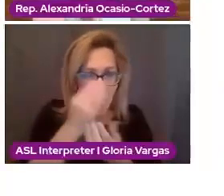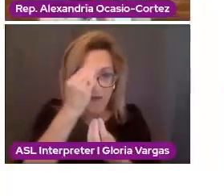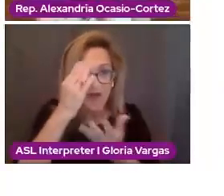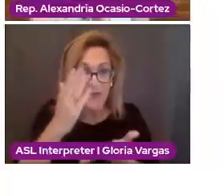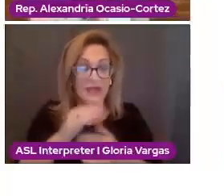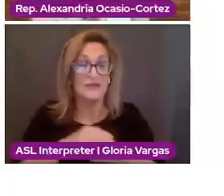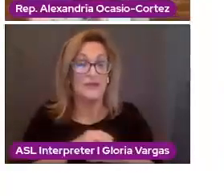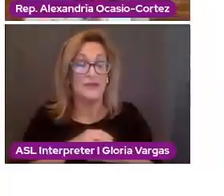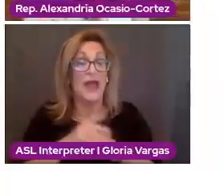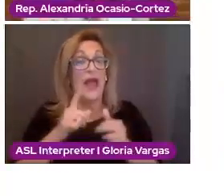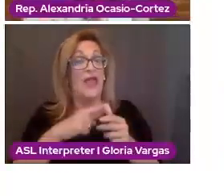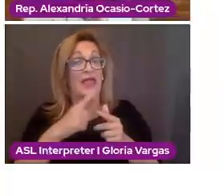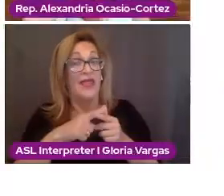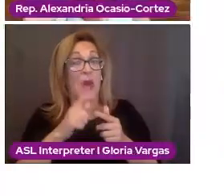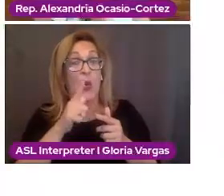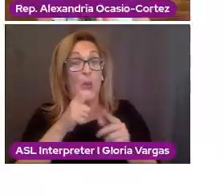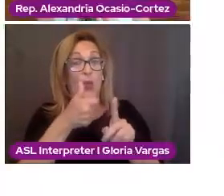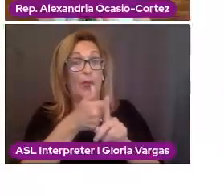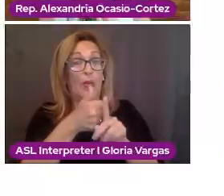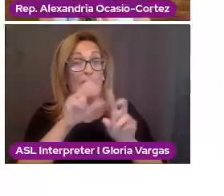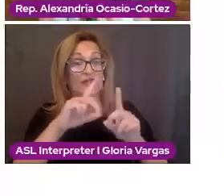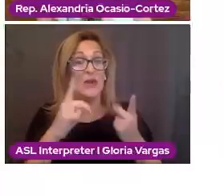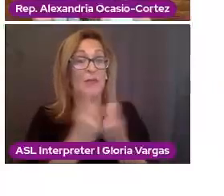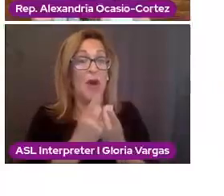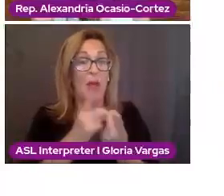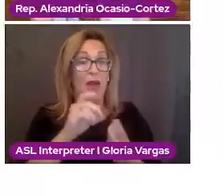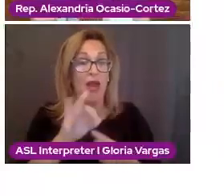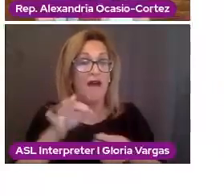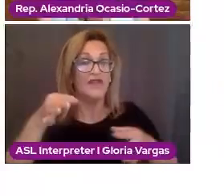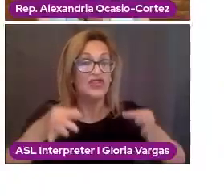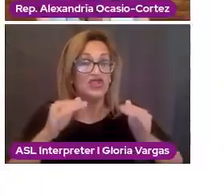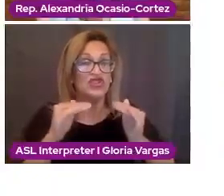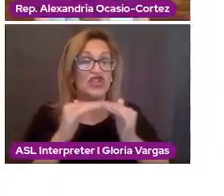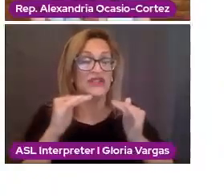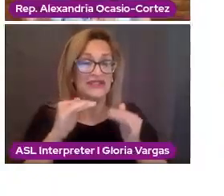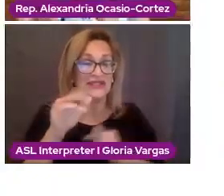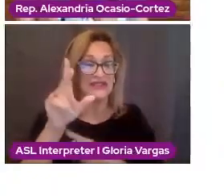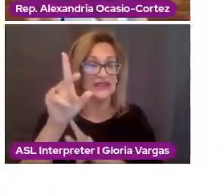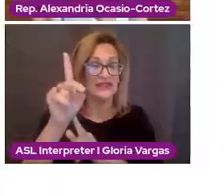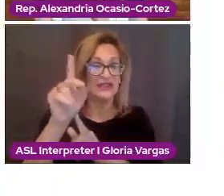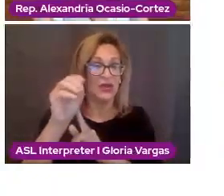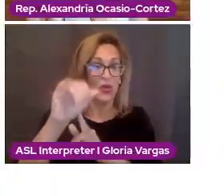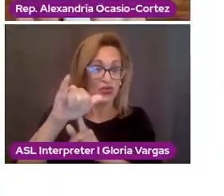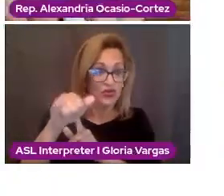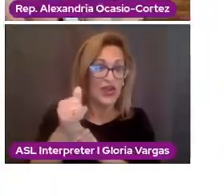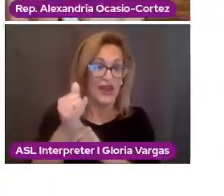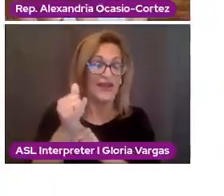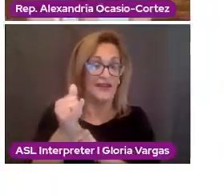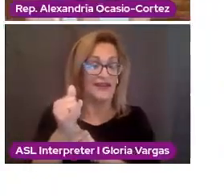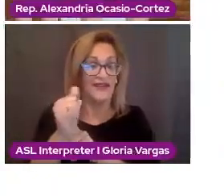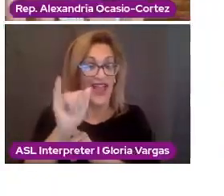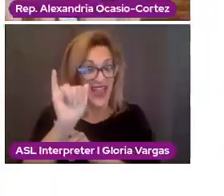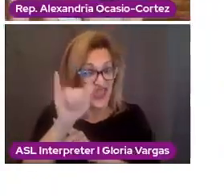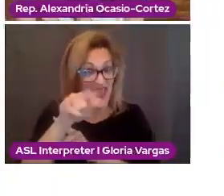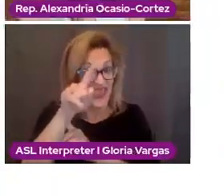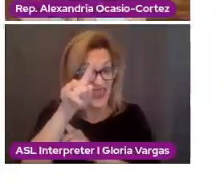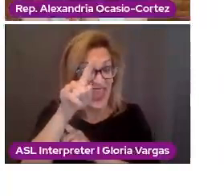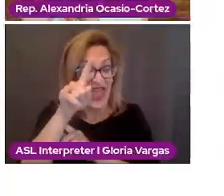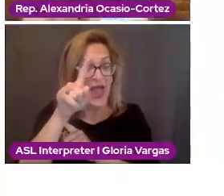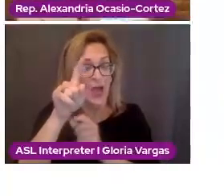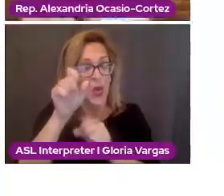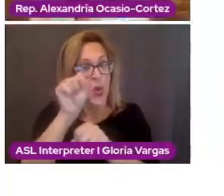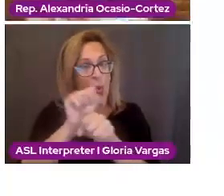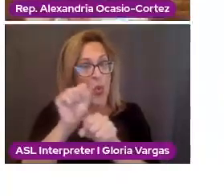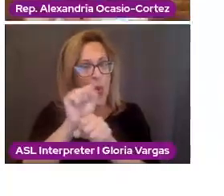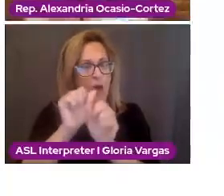job, which is the Department of Justice is an administration that works under the president, under the